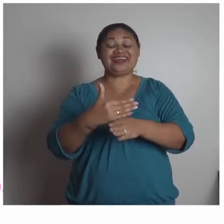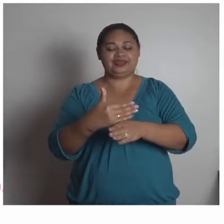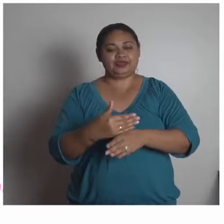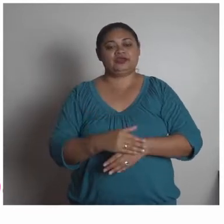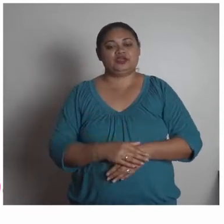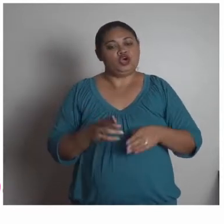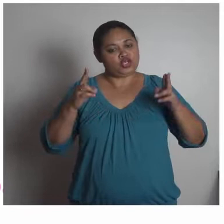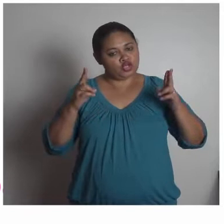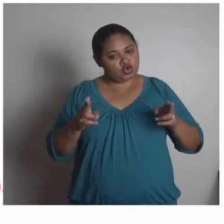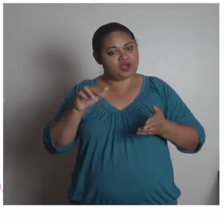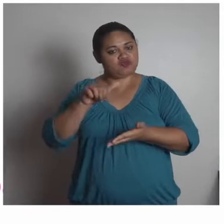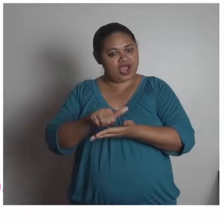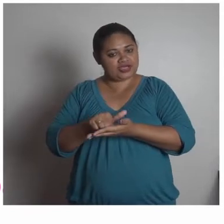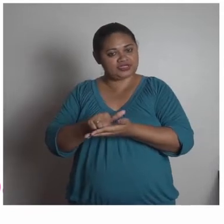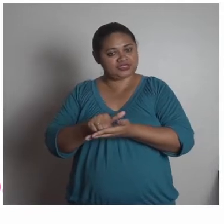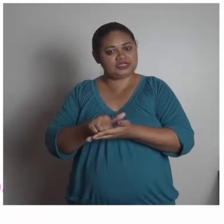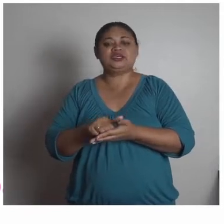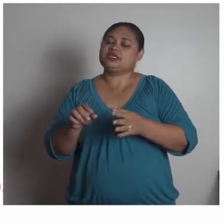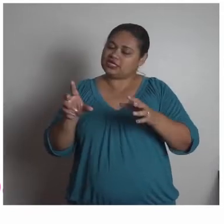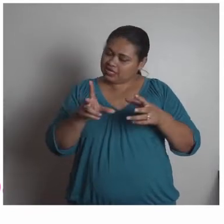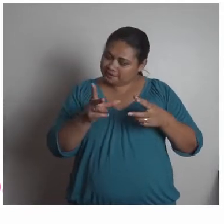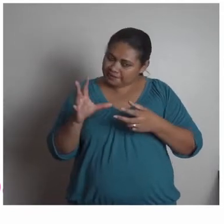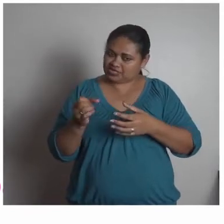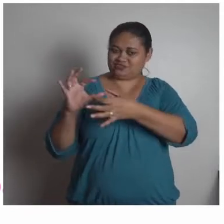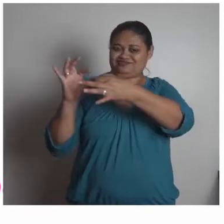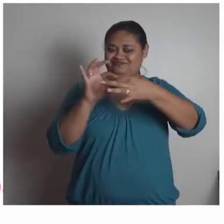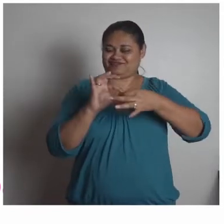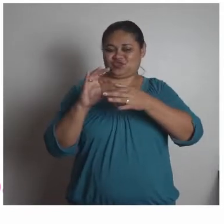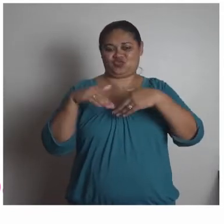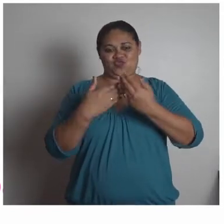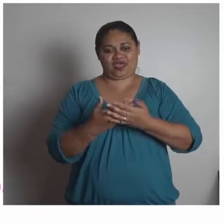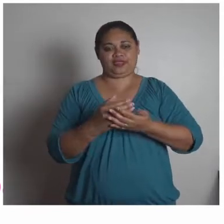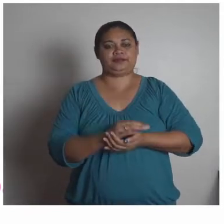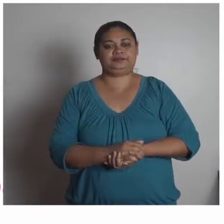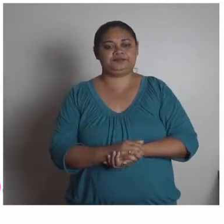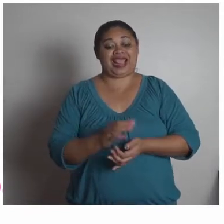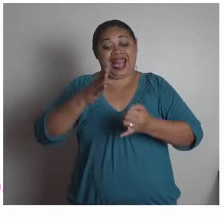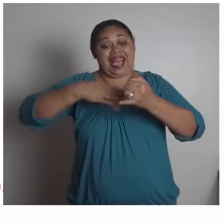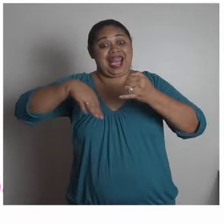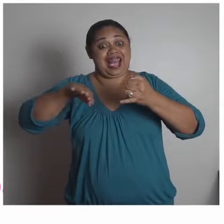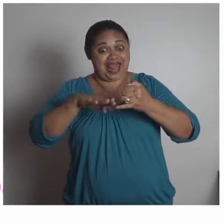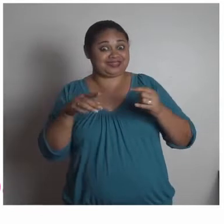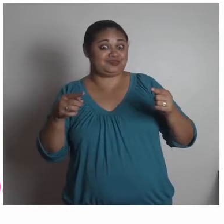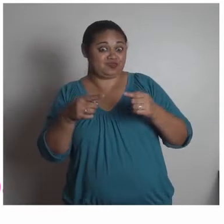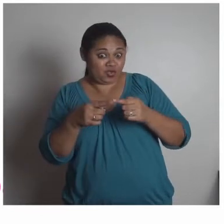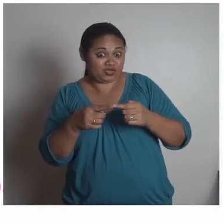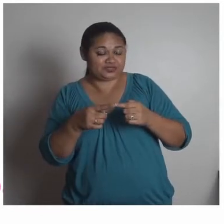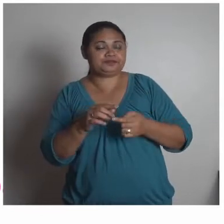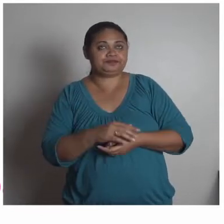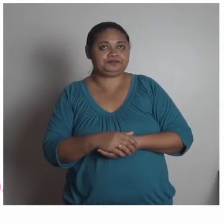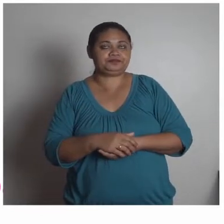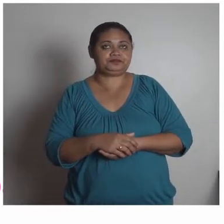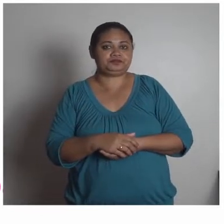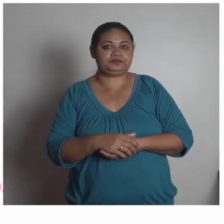change work, right? That's basically what we say. Do human rights work, do economic work, do ecological and climate work. And